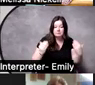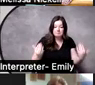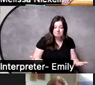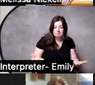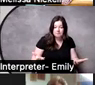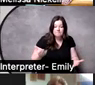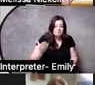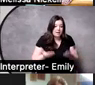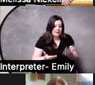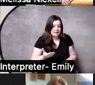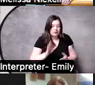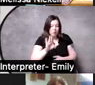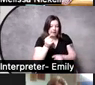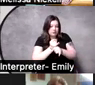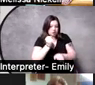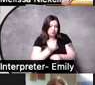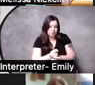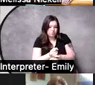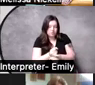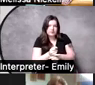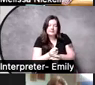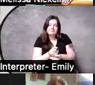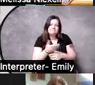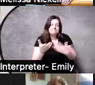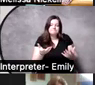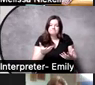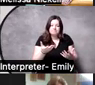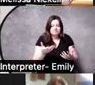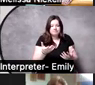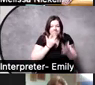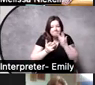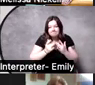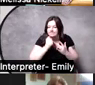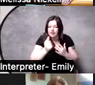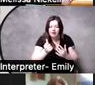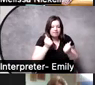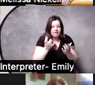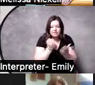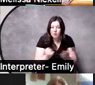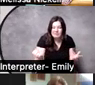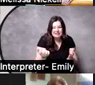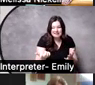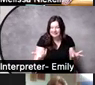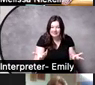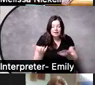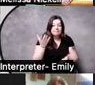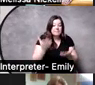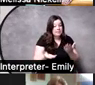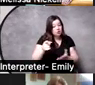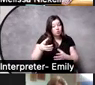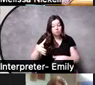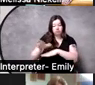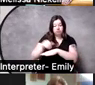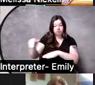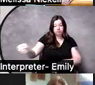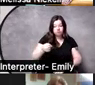or maybe you're at an institute that doesn't have a lot of the equipment necessary to carry out proposed studies, maybe you can have a collaborator from another institute